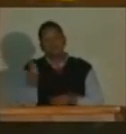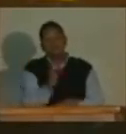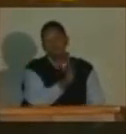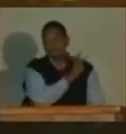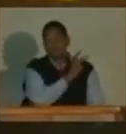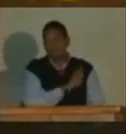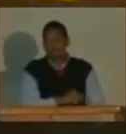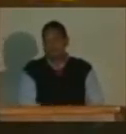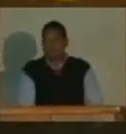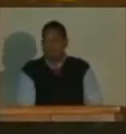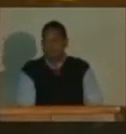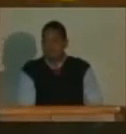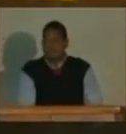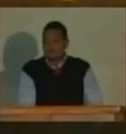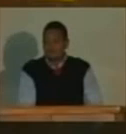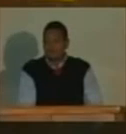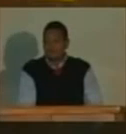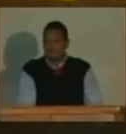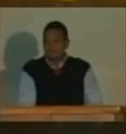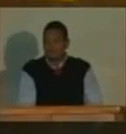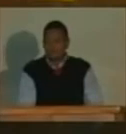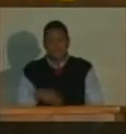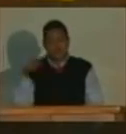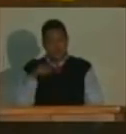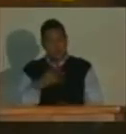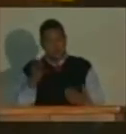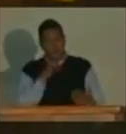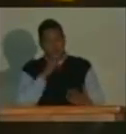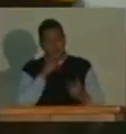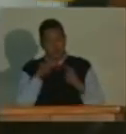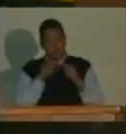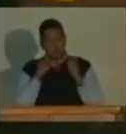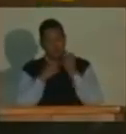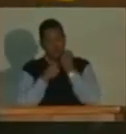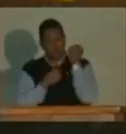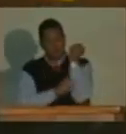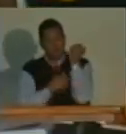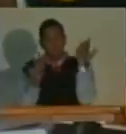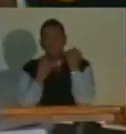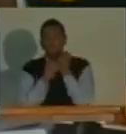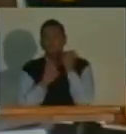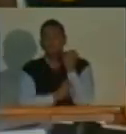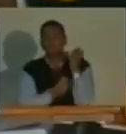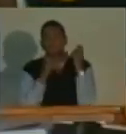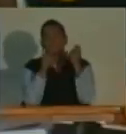garage. Are you coming here talking about support? What support are you giving them?